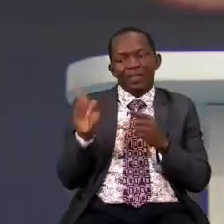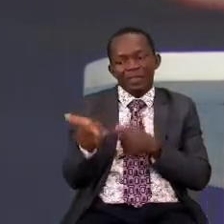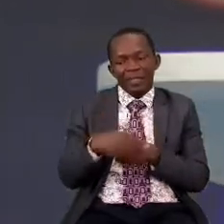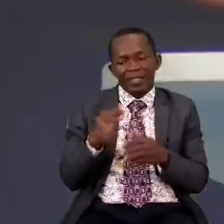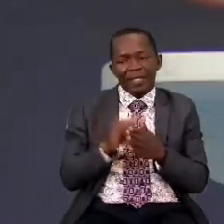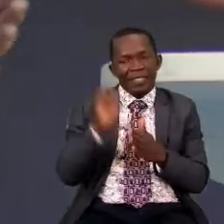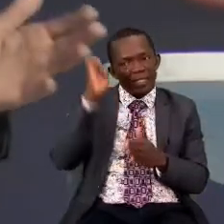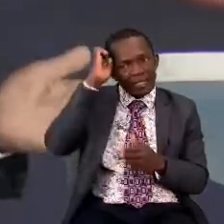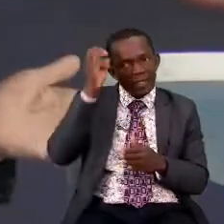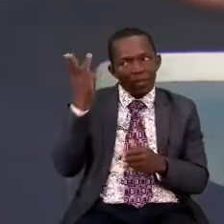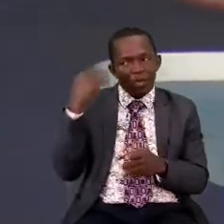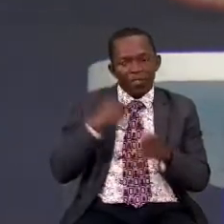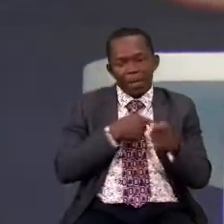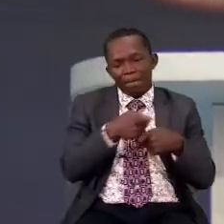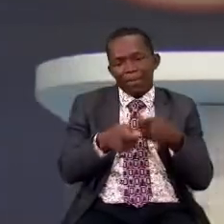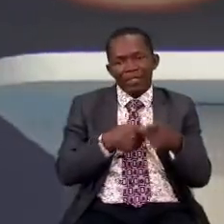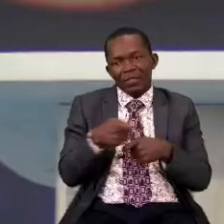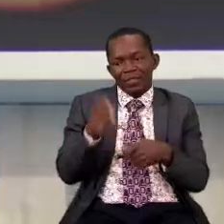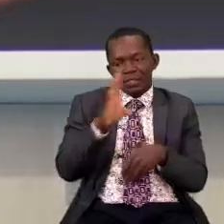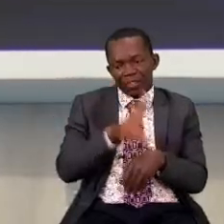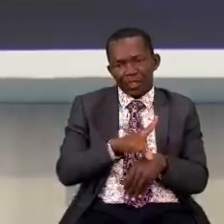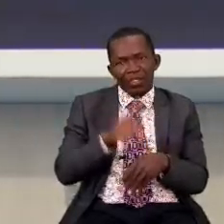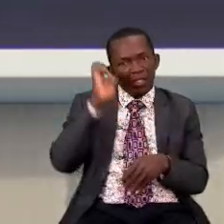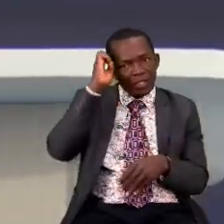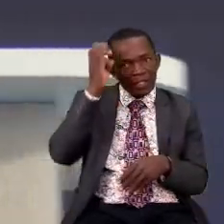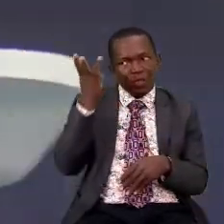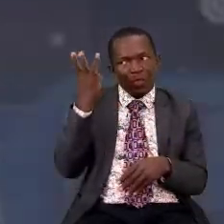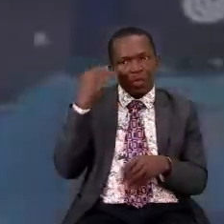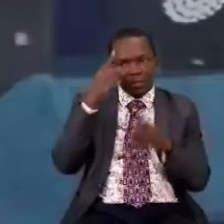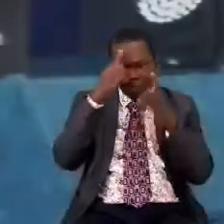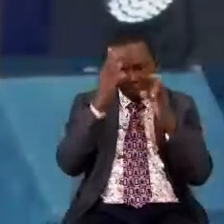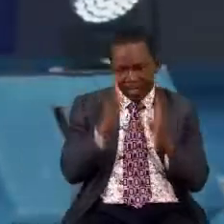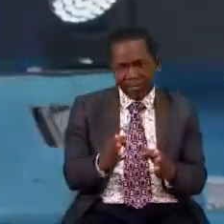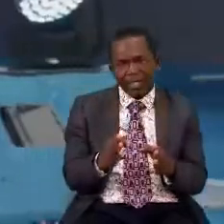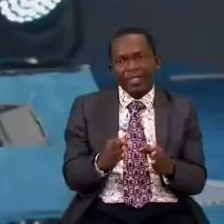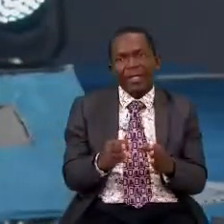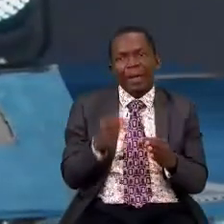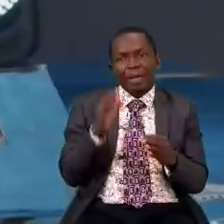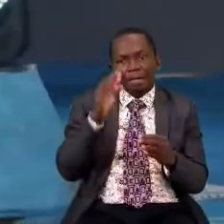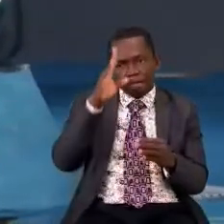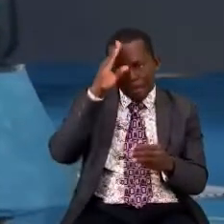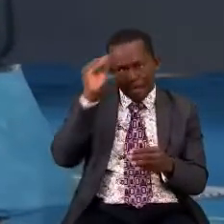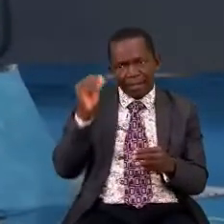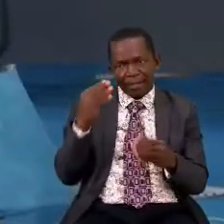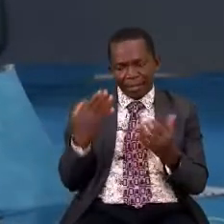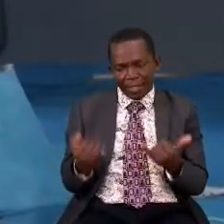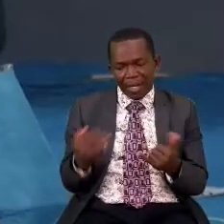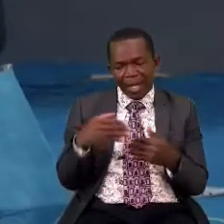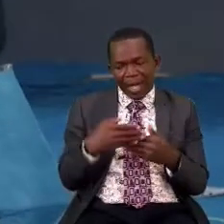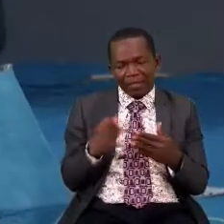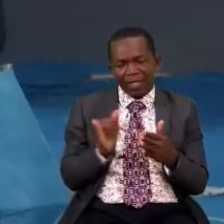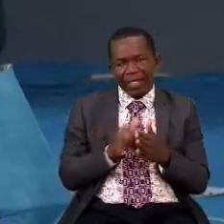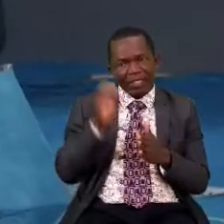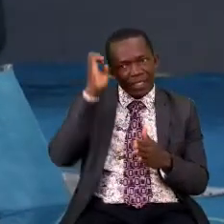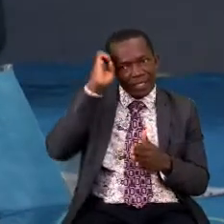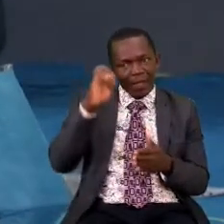But now, after he got born again, you see, when we're born again, a lot of things change in our heart,